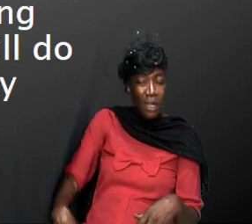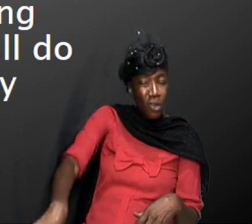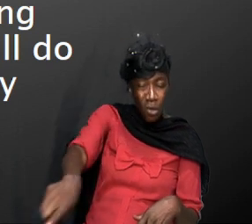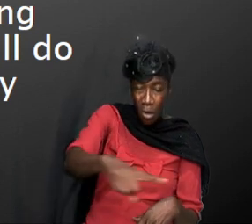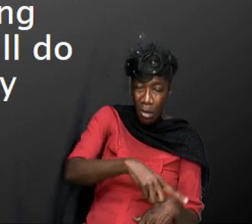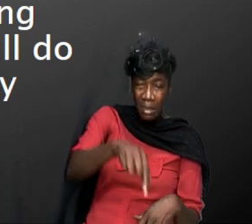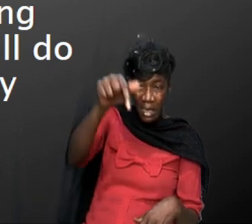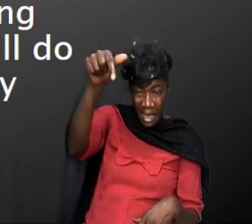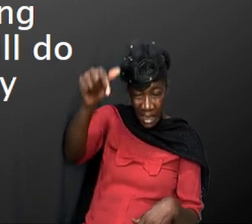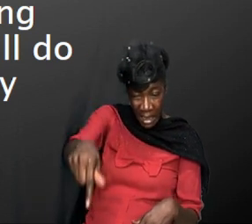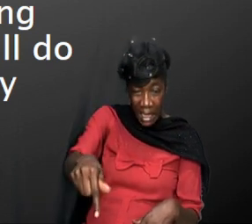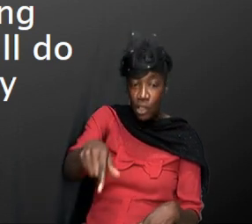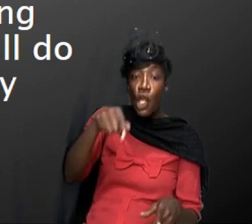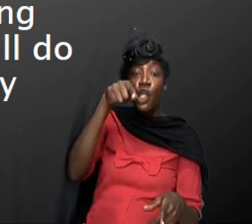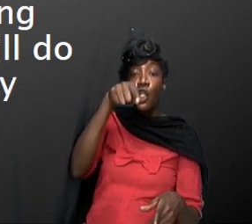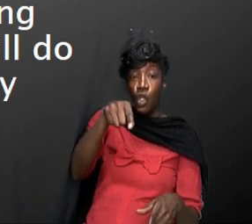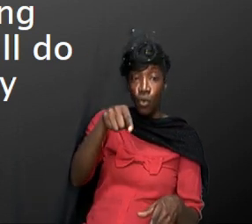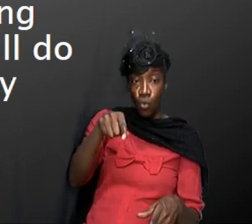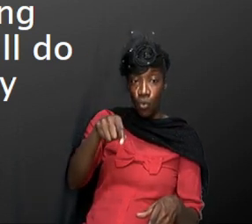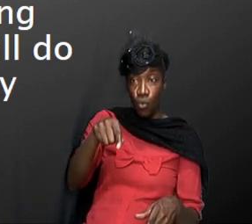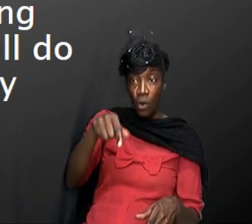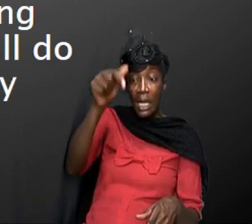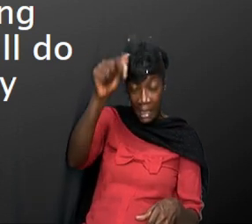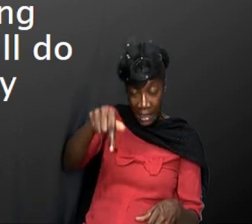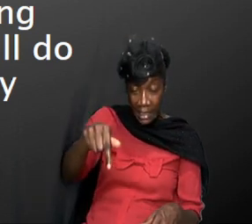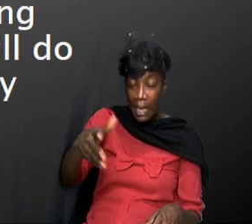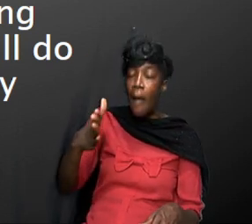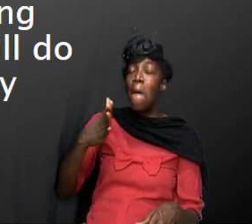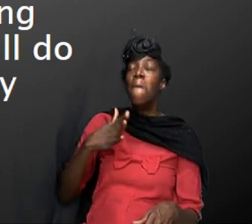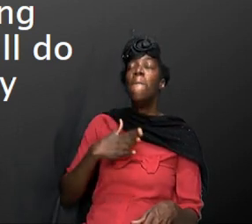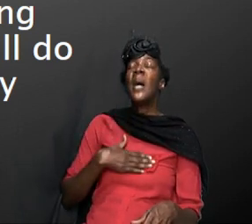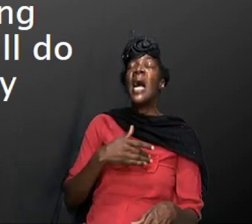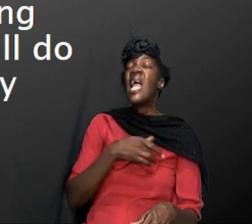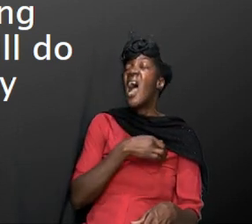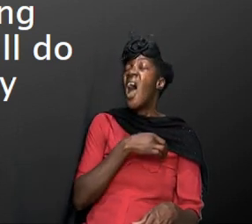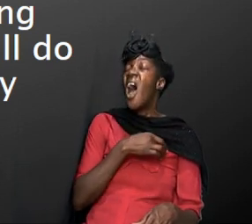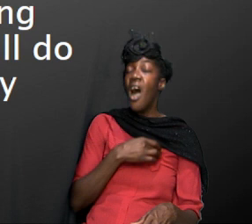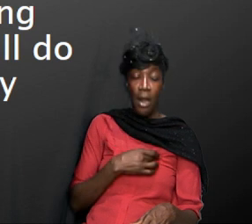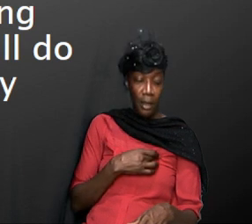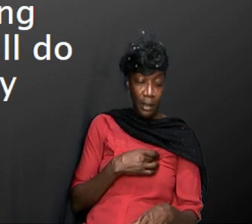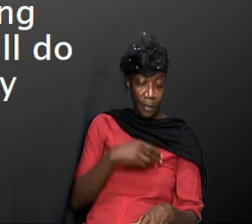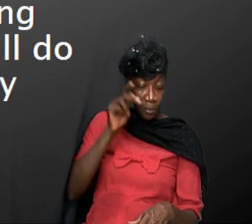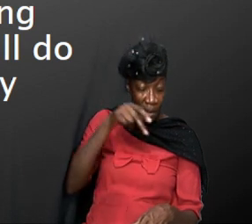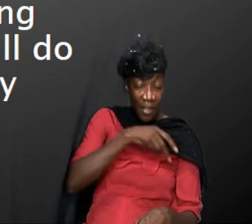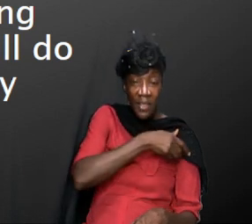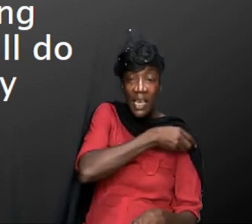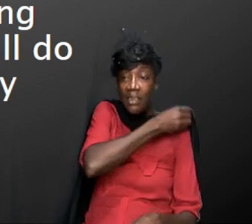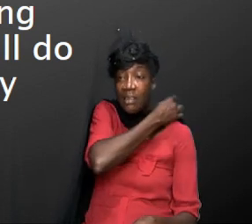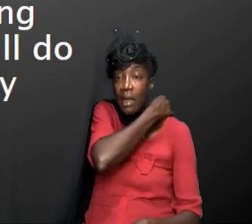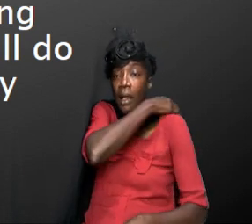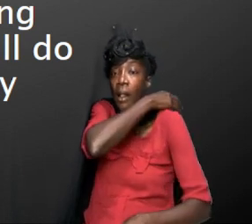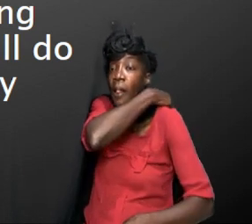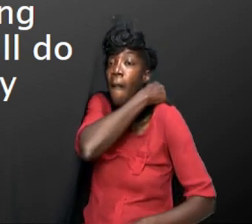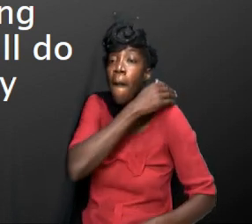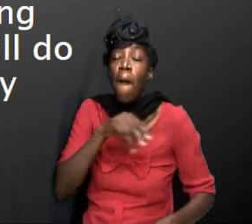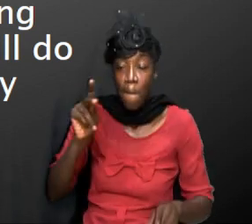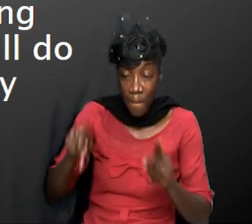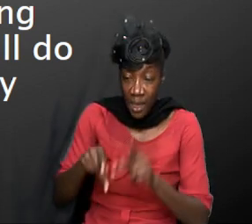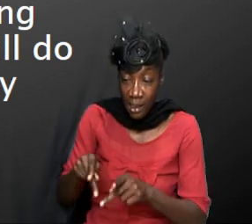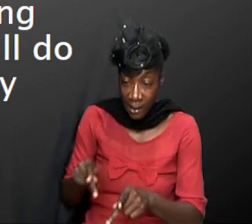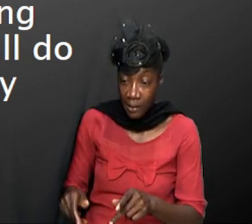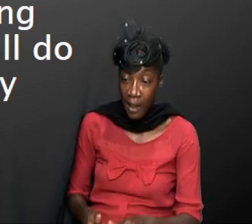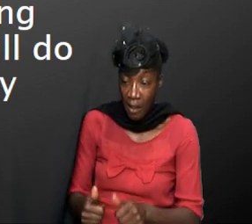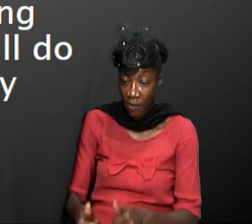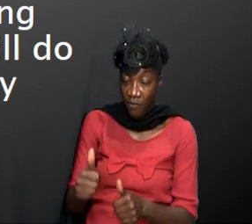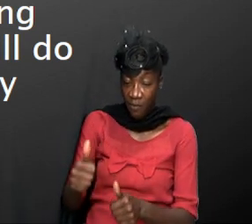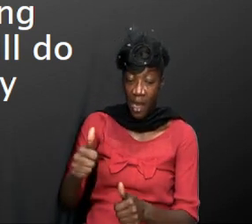is somebody after my own heart. This is a person who will follow my every command. We